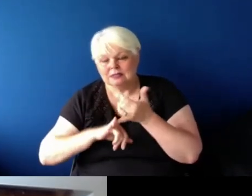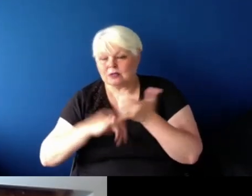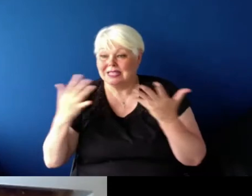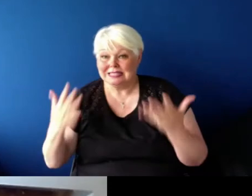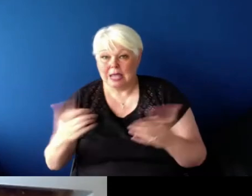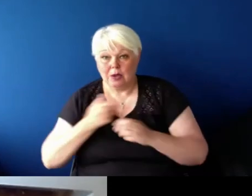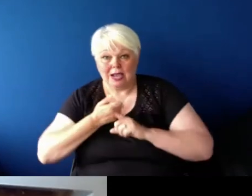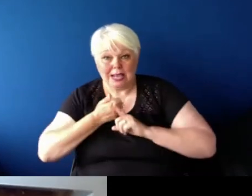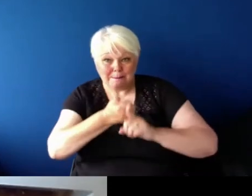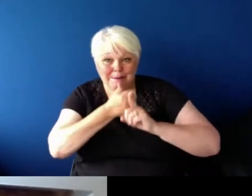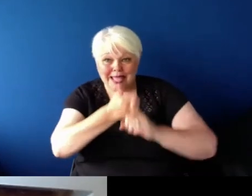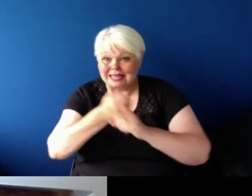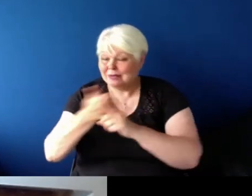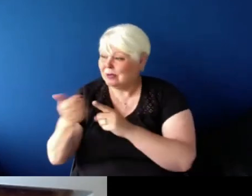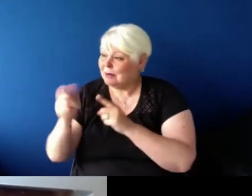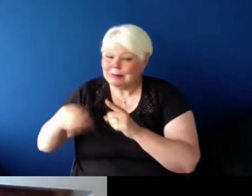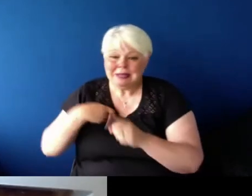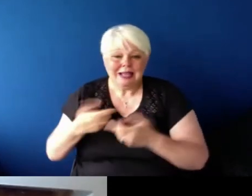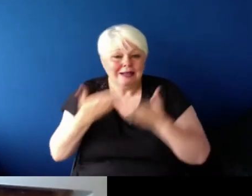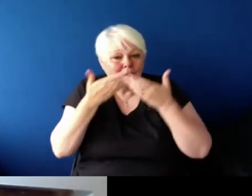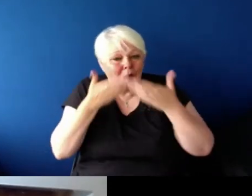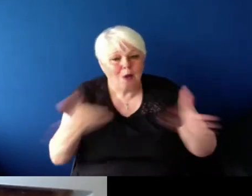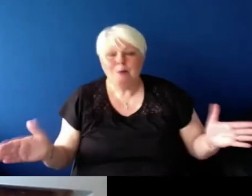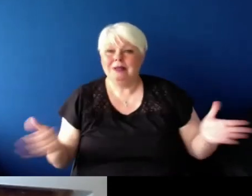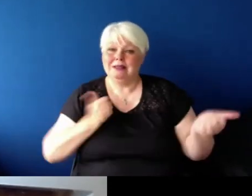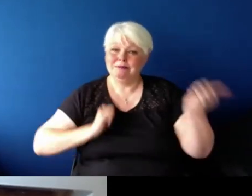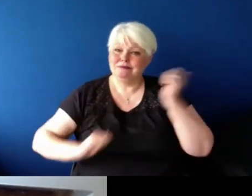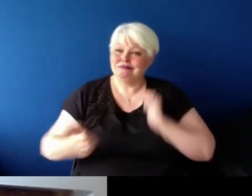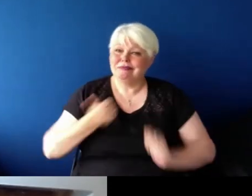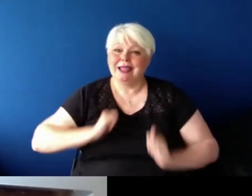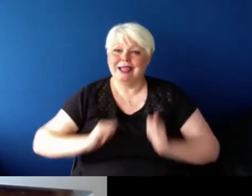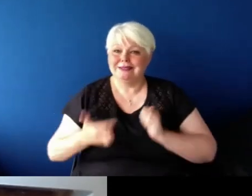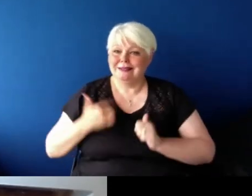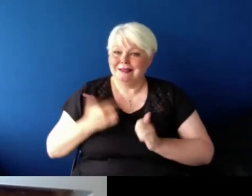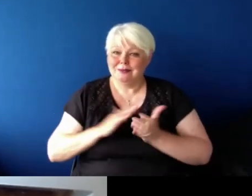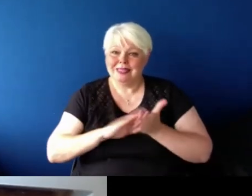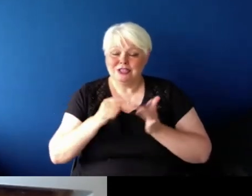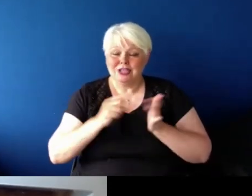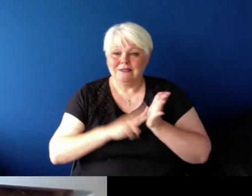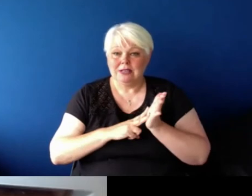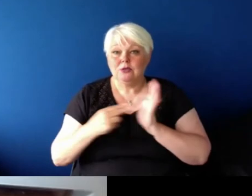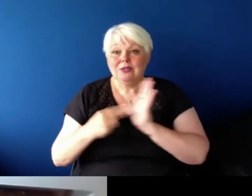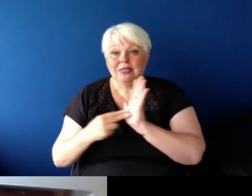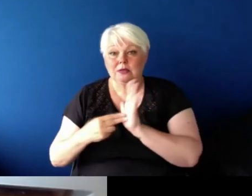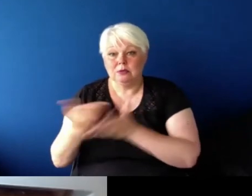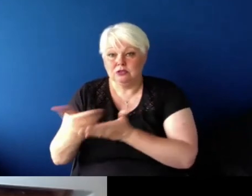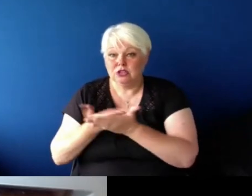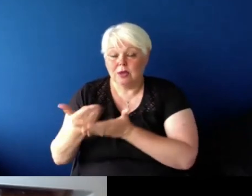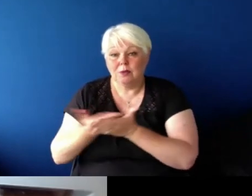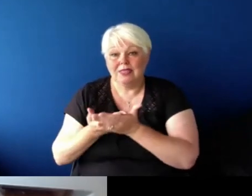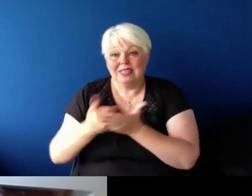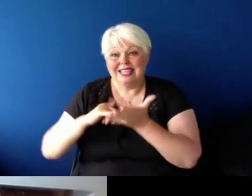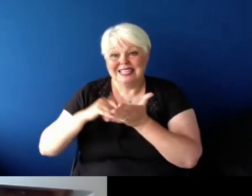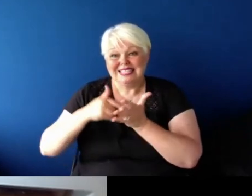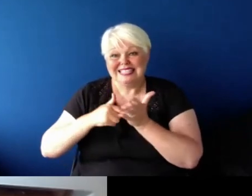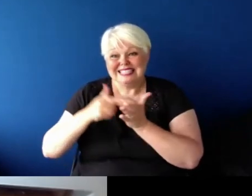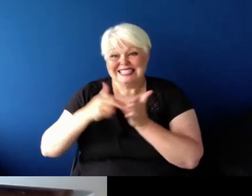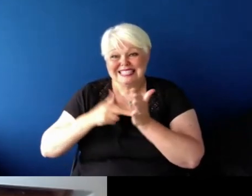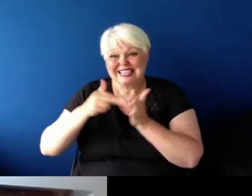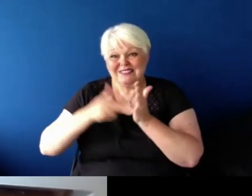living with HIV can live openly, boldly, and with pride. And Nathaniel will be speaking with Stephen Hilton, who is a curate at